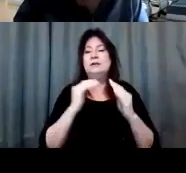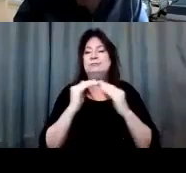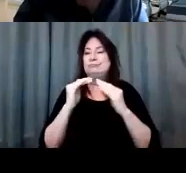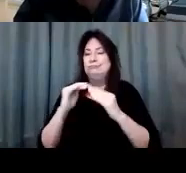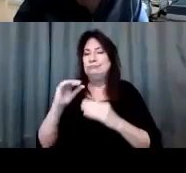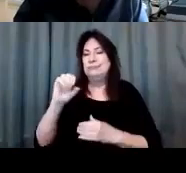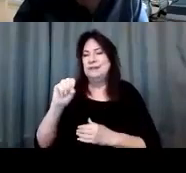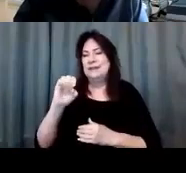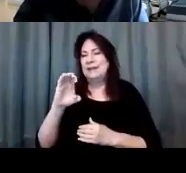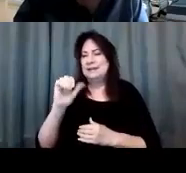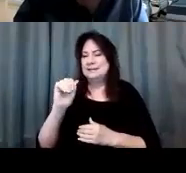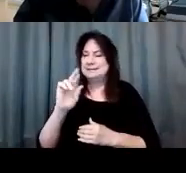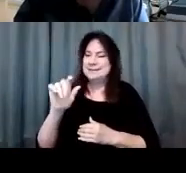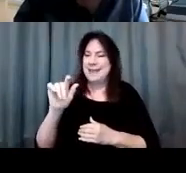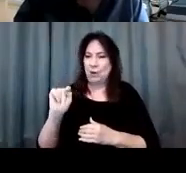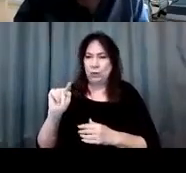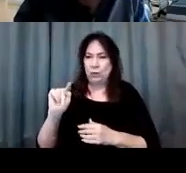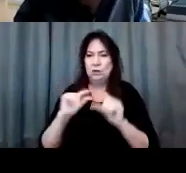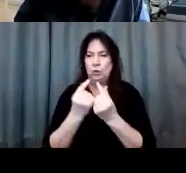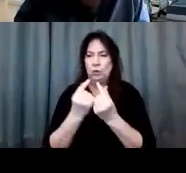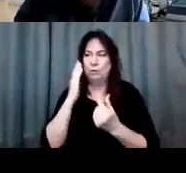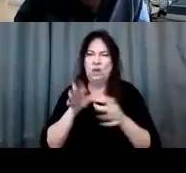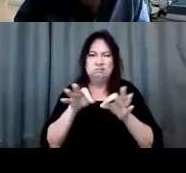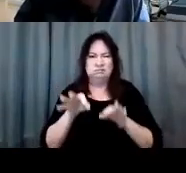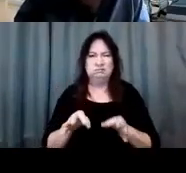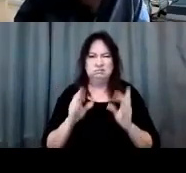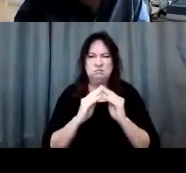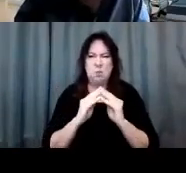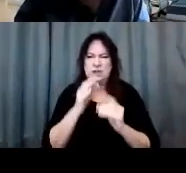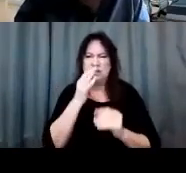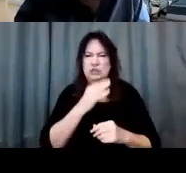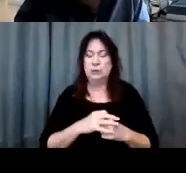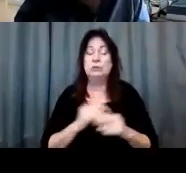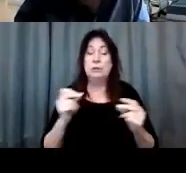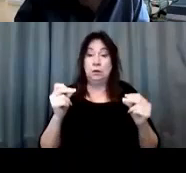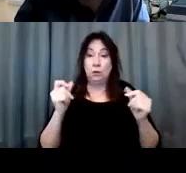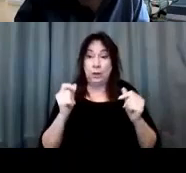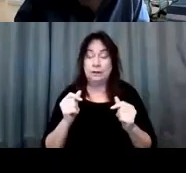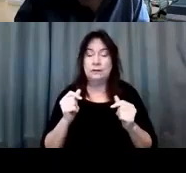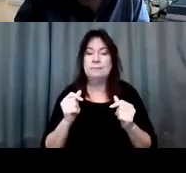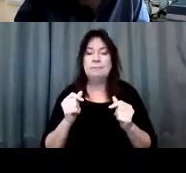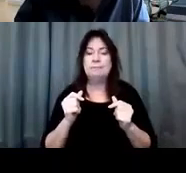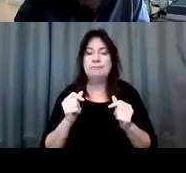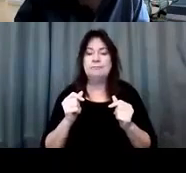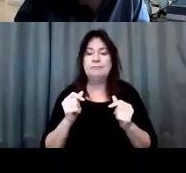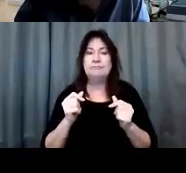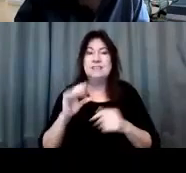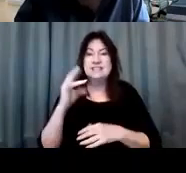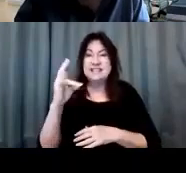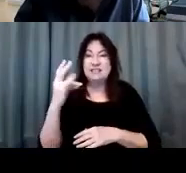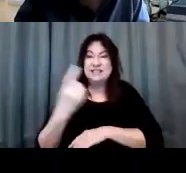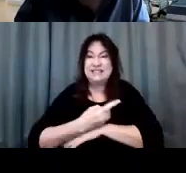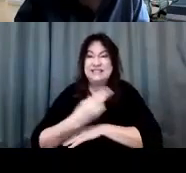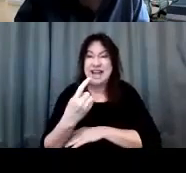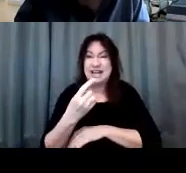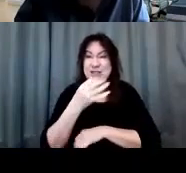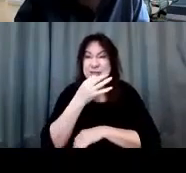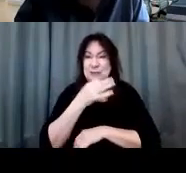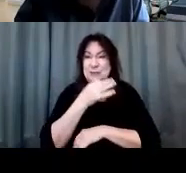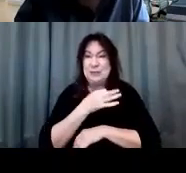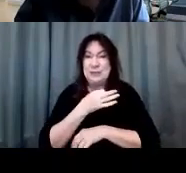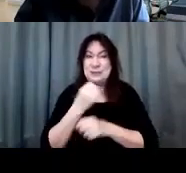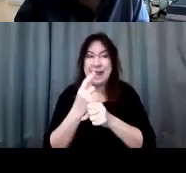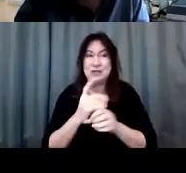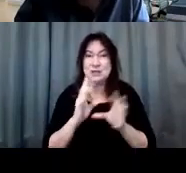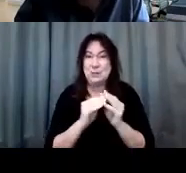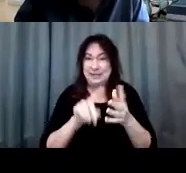will do that very shortly. Very quickly, in 17 short days, we'll be starting the annual meeting. If you've